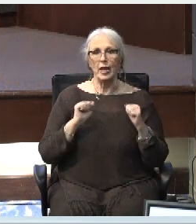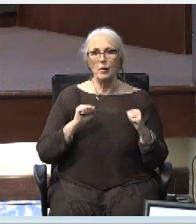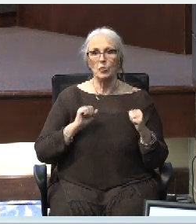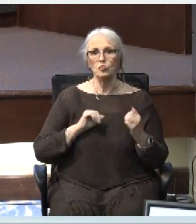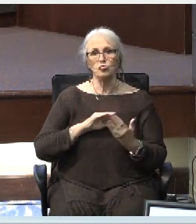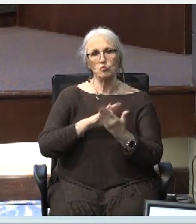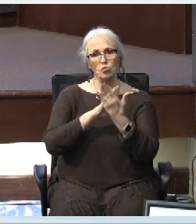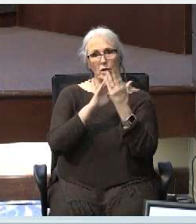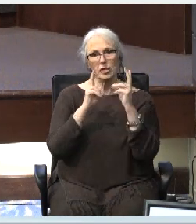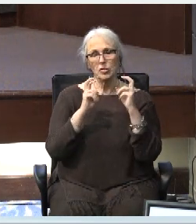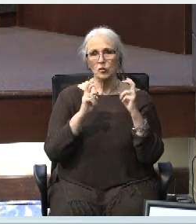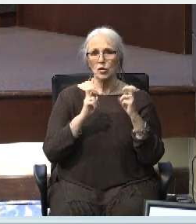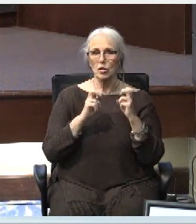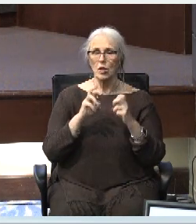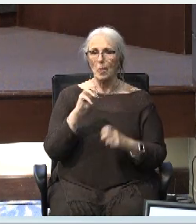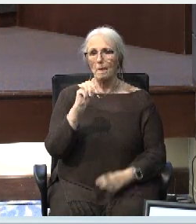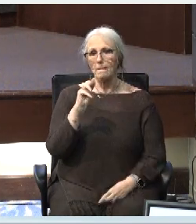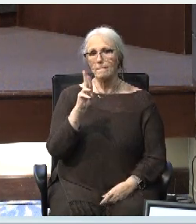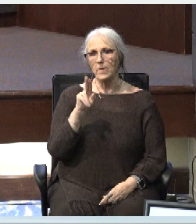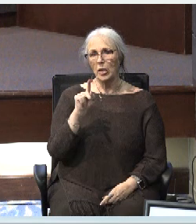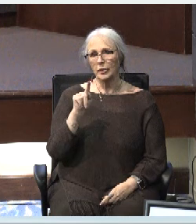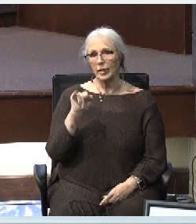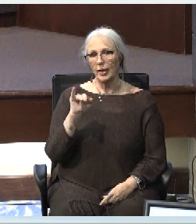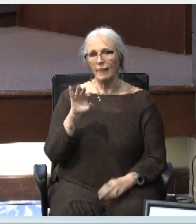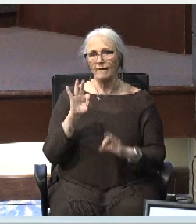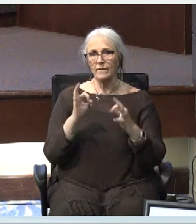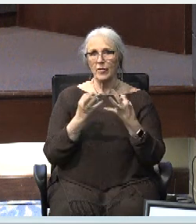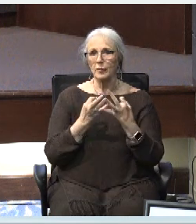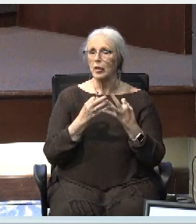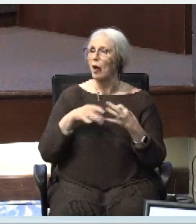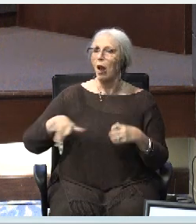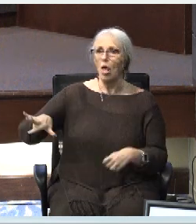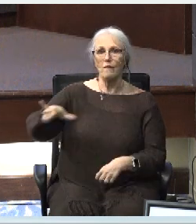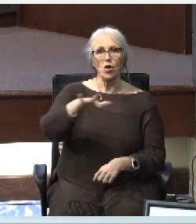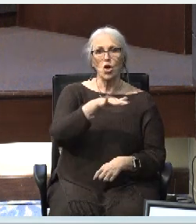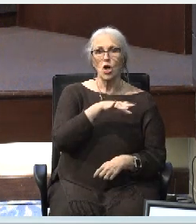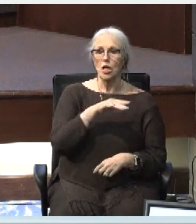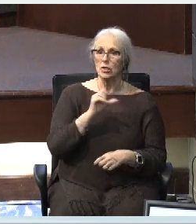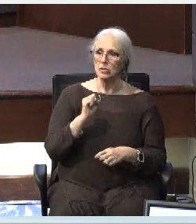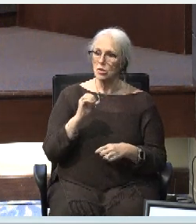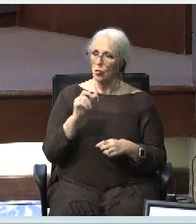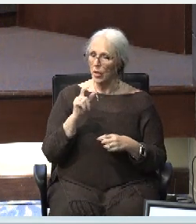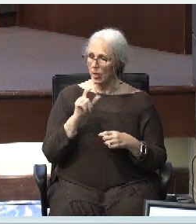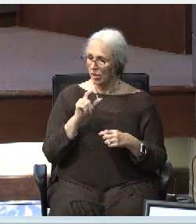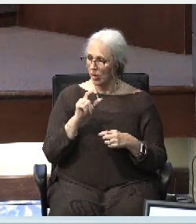properties across the board. Once we have compiled a